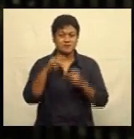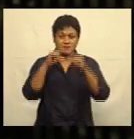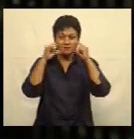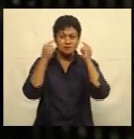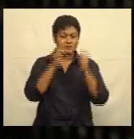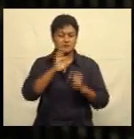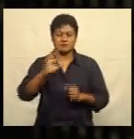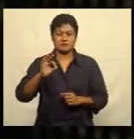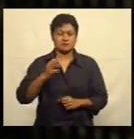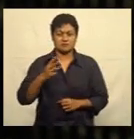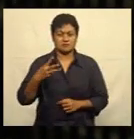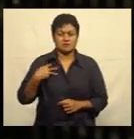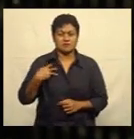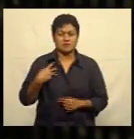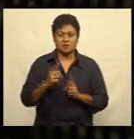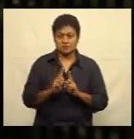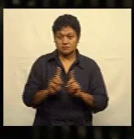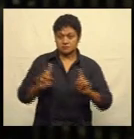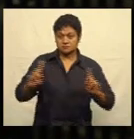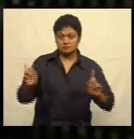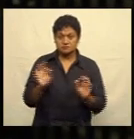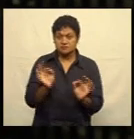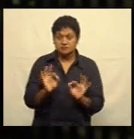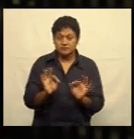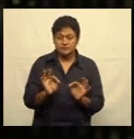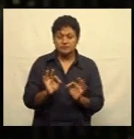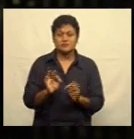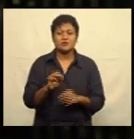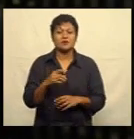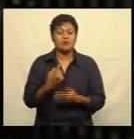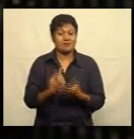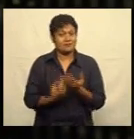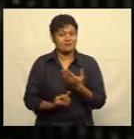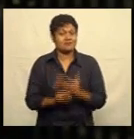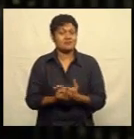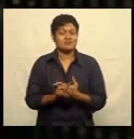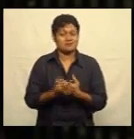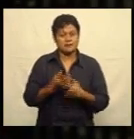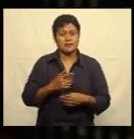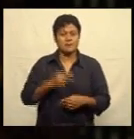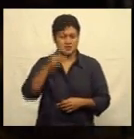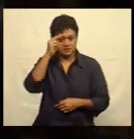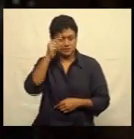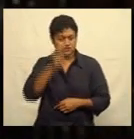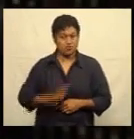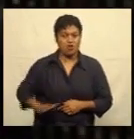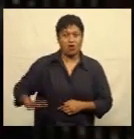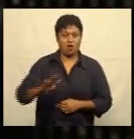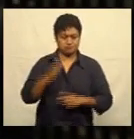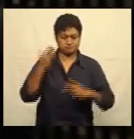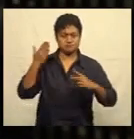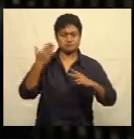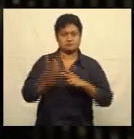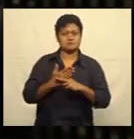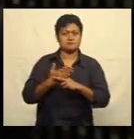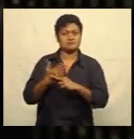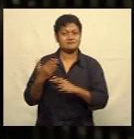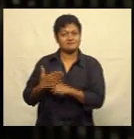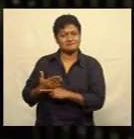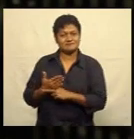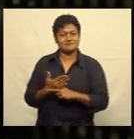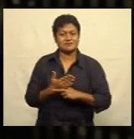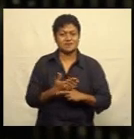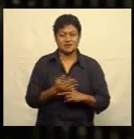distancing, the Health Ministry will make people comply by implementing a nationwide lockdown. Now, Dr. Fong is adamant that this is a